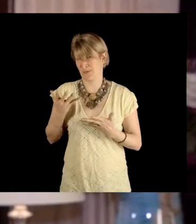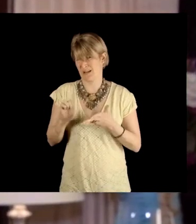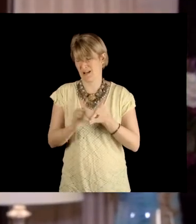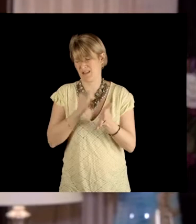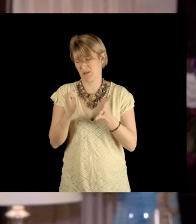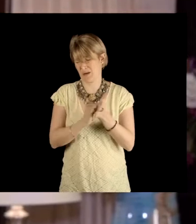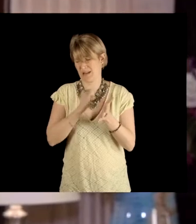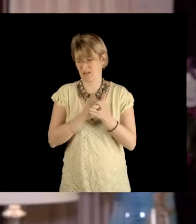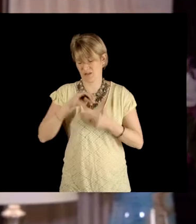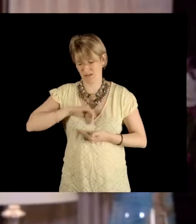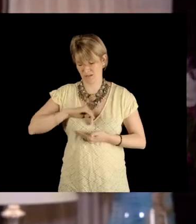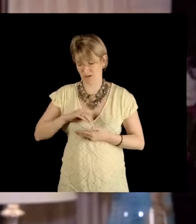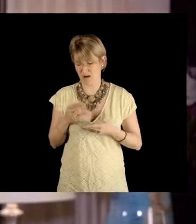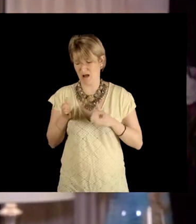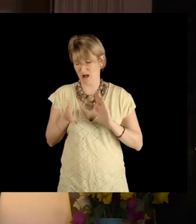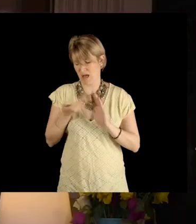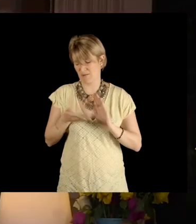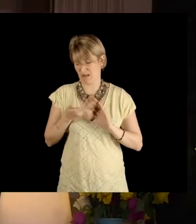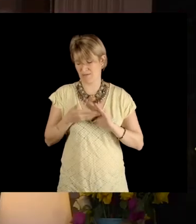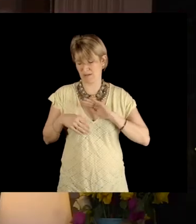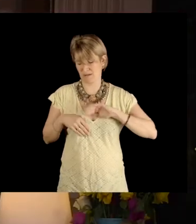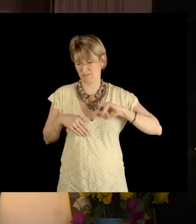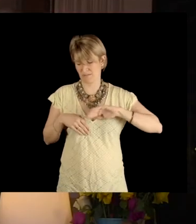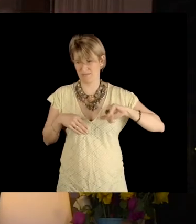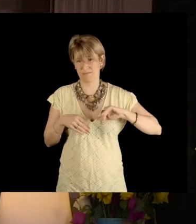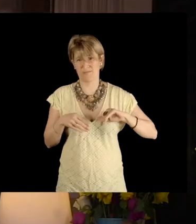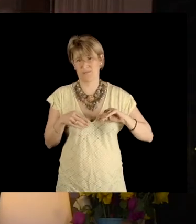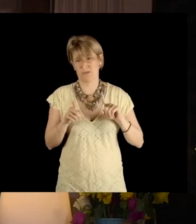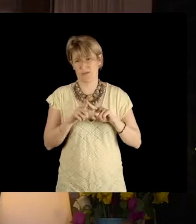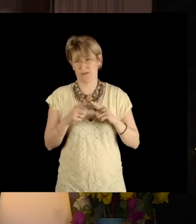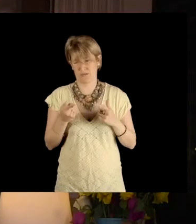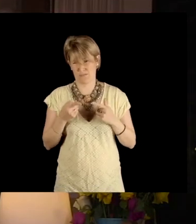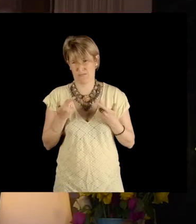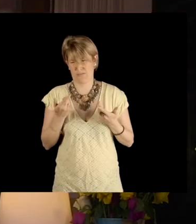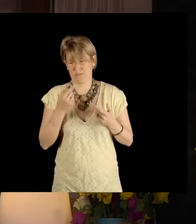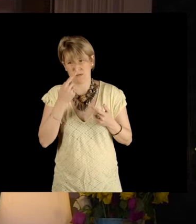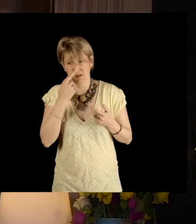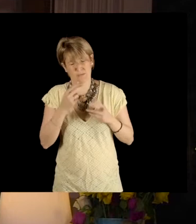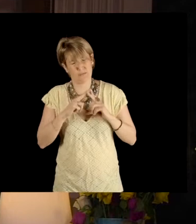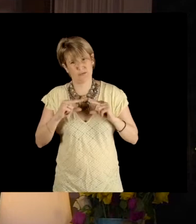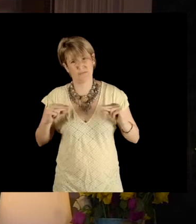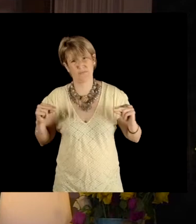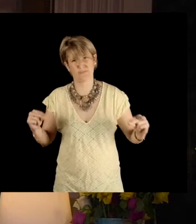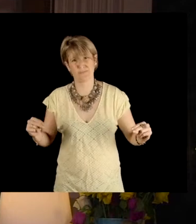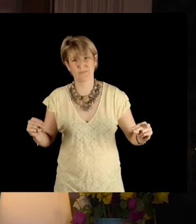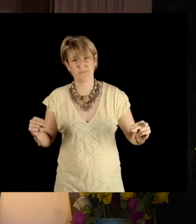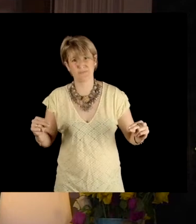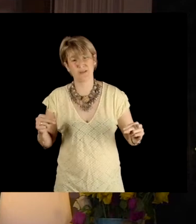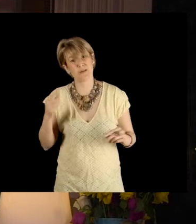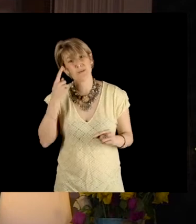it was generally 8 p.m. So by 8:15 I would sit in my room and would use